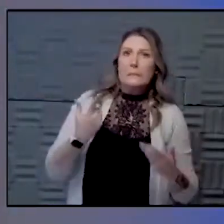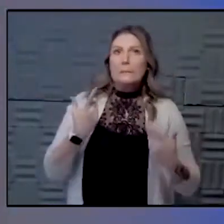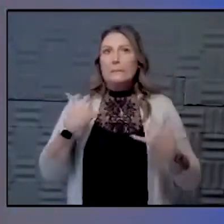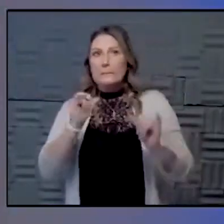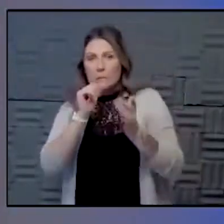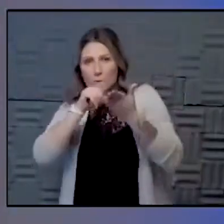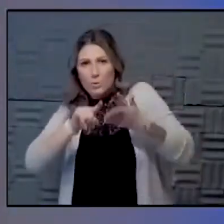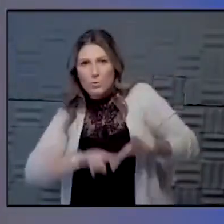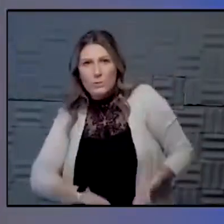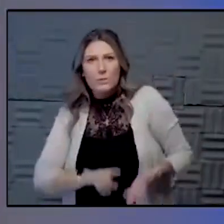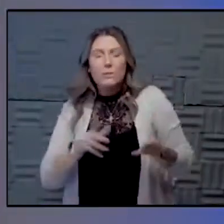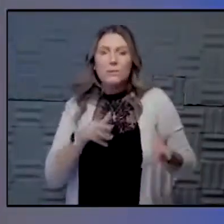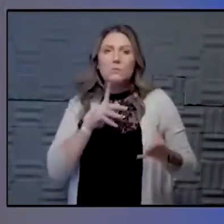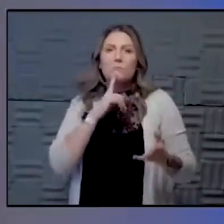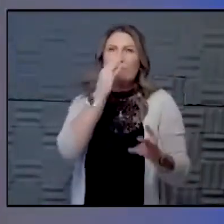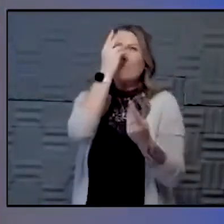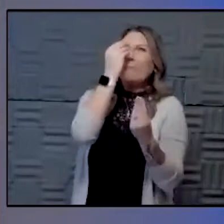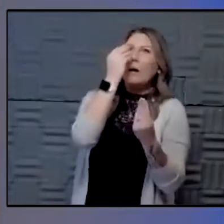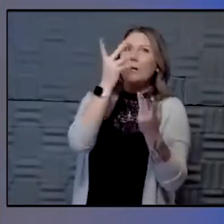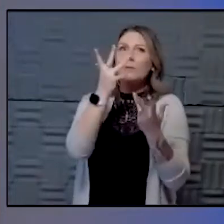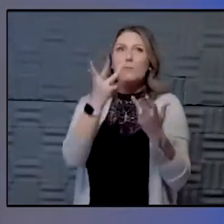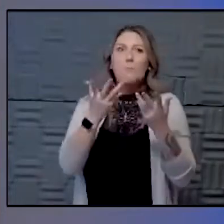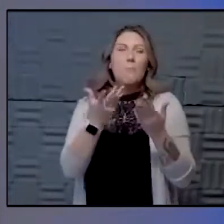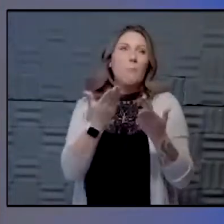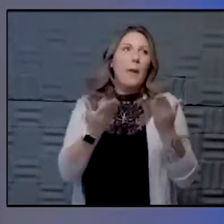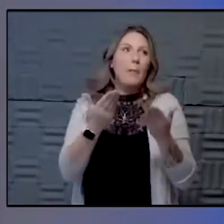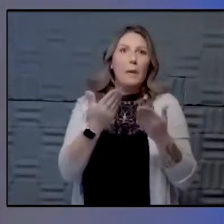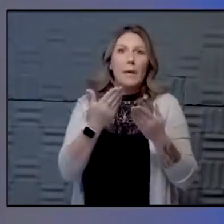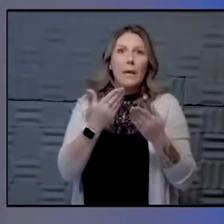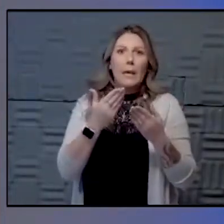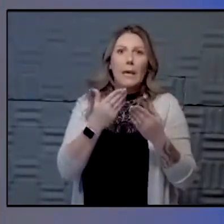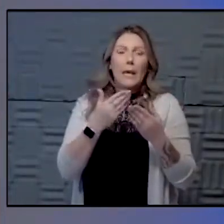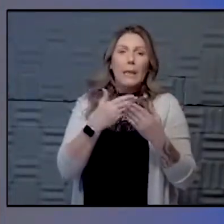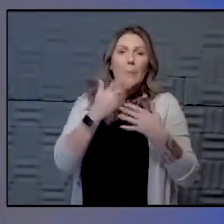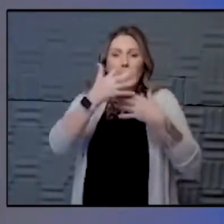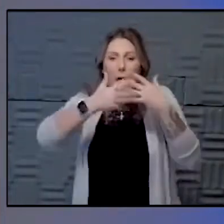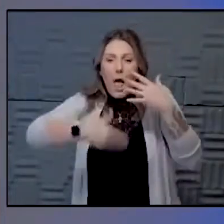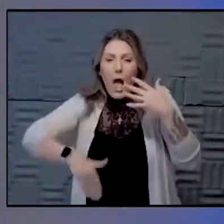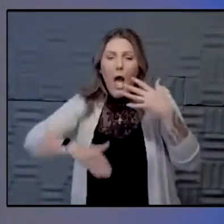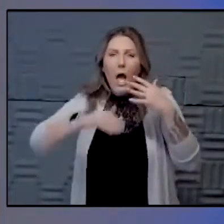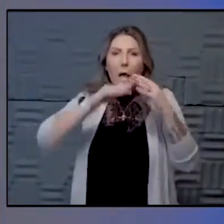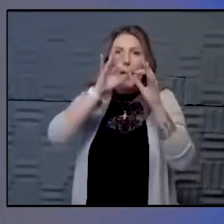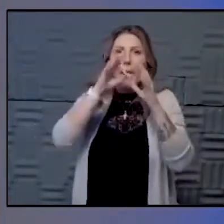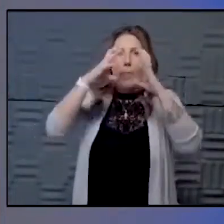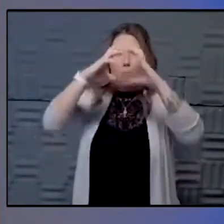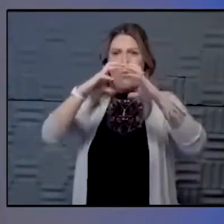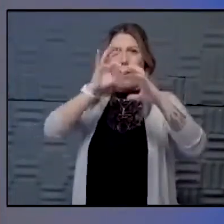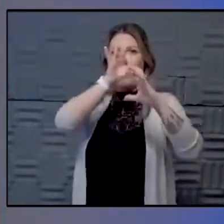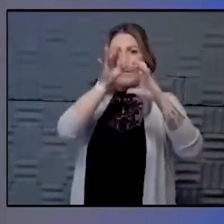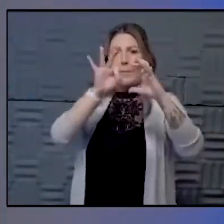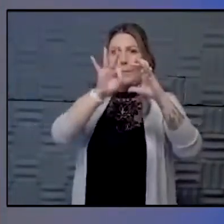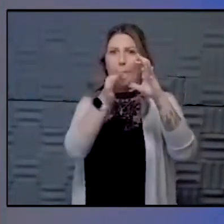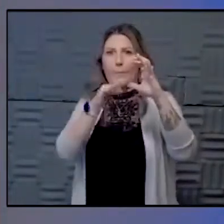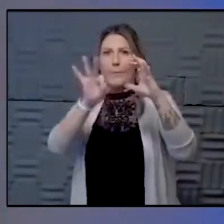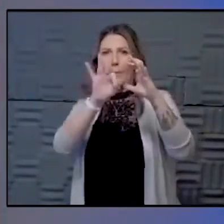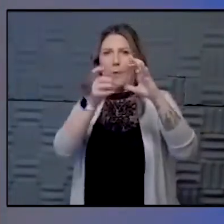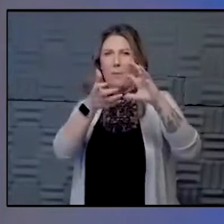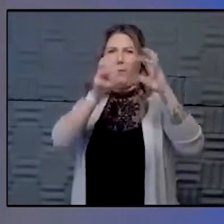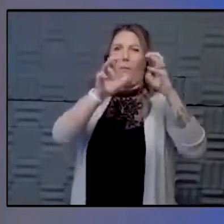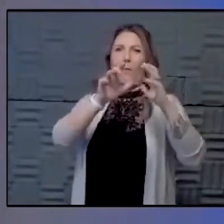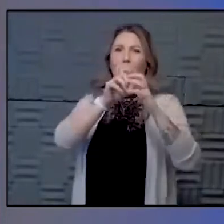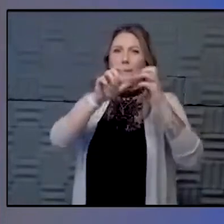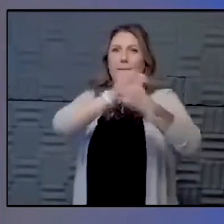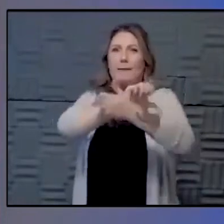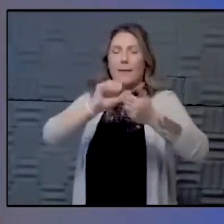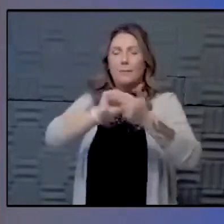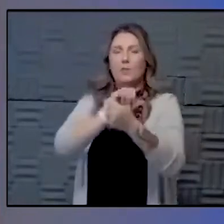some different, thoughts on it, that maybe the blood-brain barrier was disrupted during the active COVID infection, because